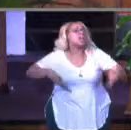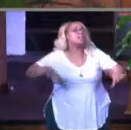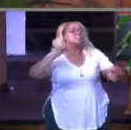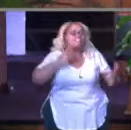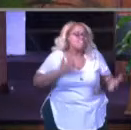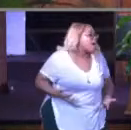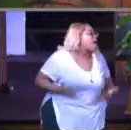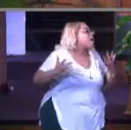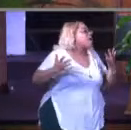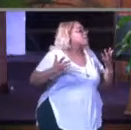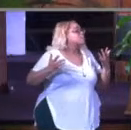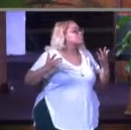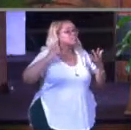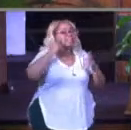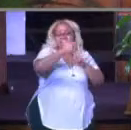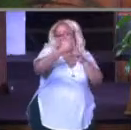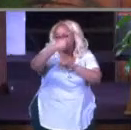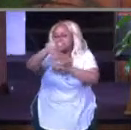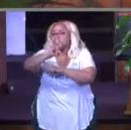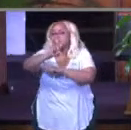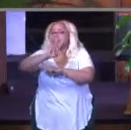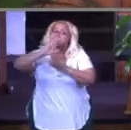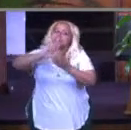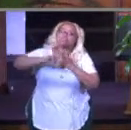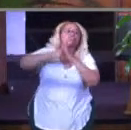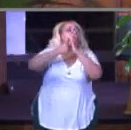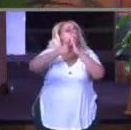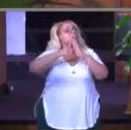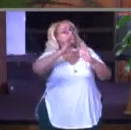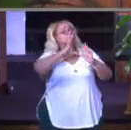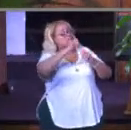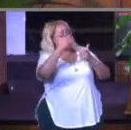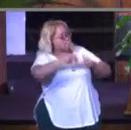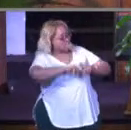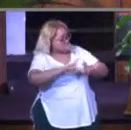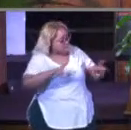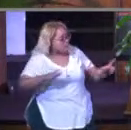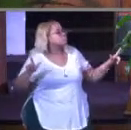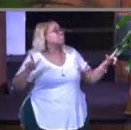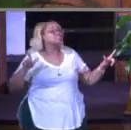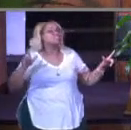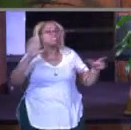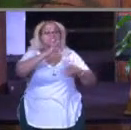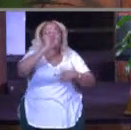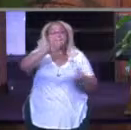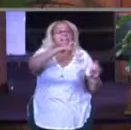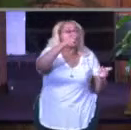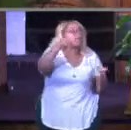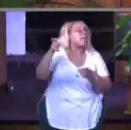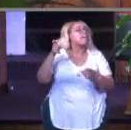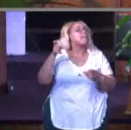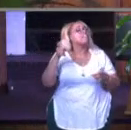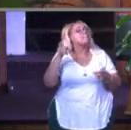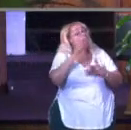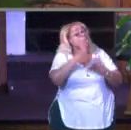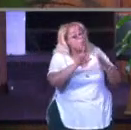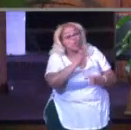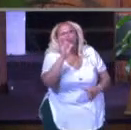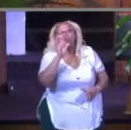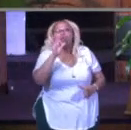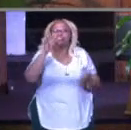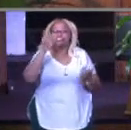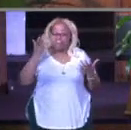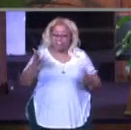tongues of fire sat on each one of them, and they began to speak in other tongues, and the Spirit gave them utterance. The Holy